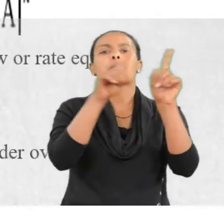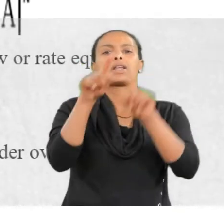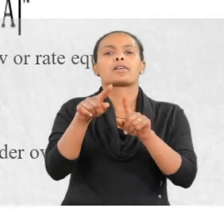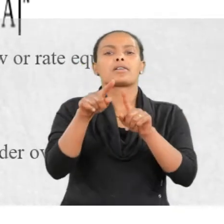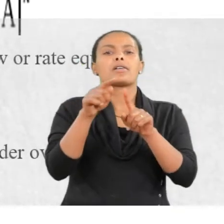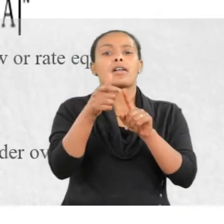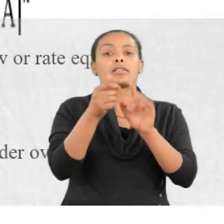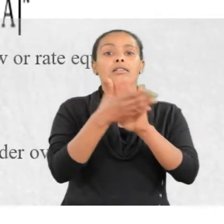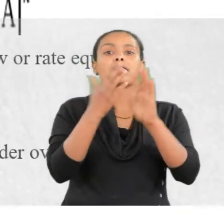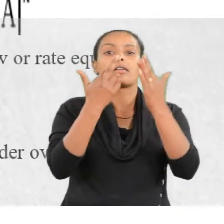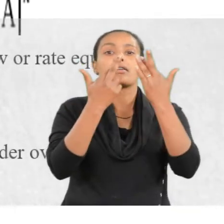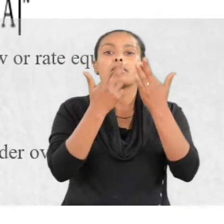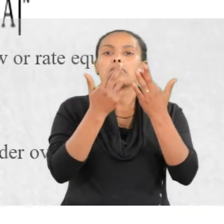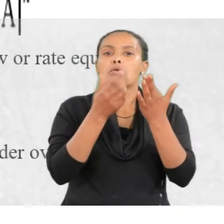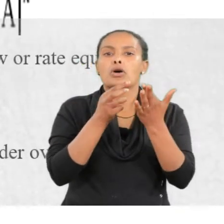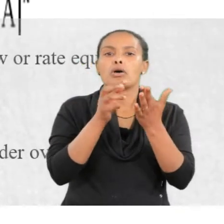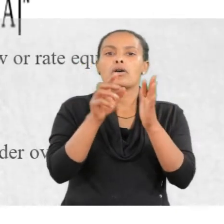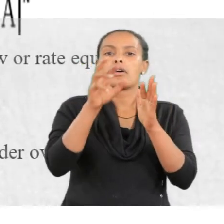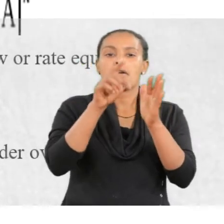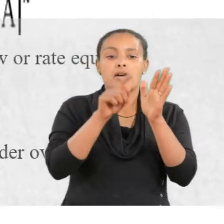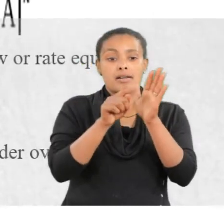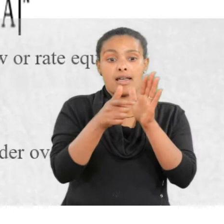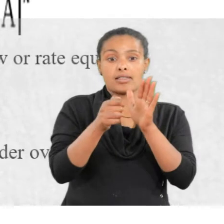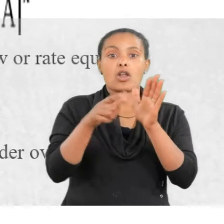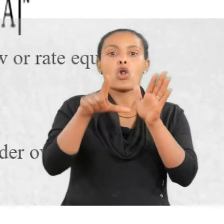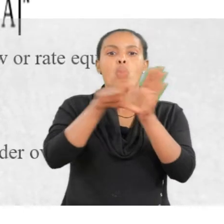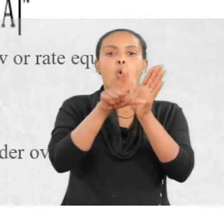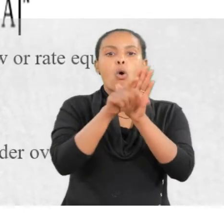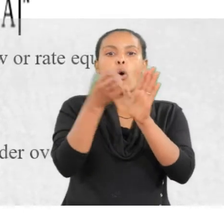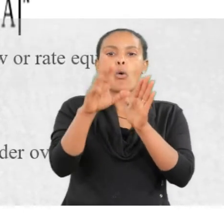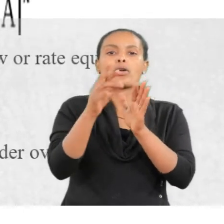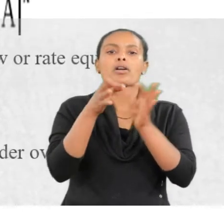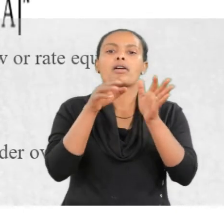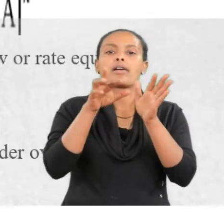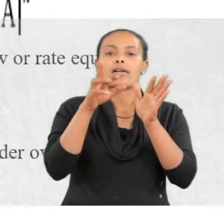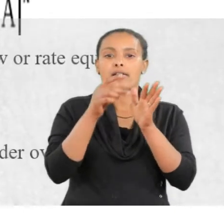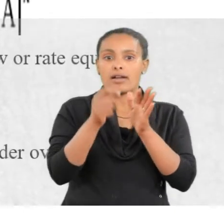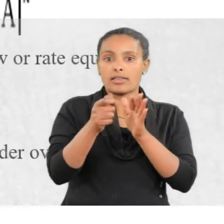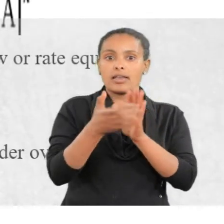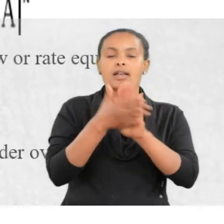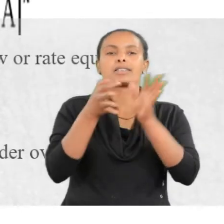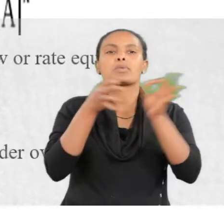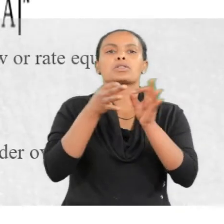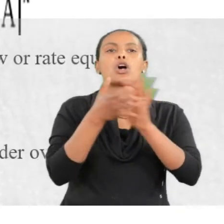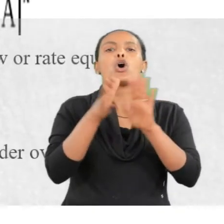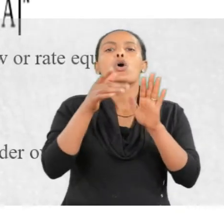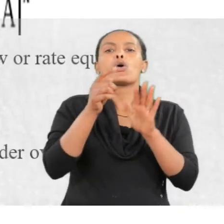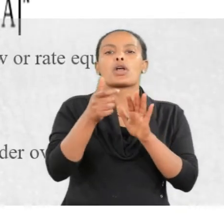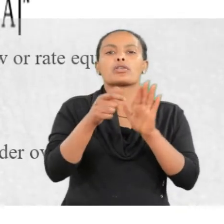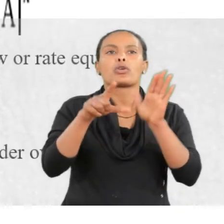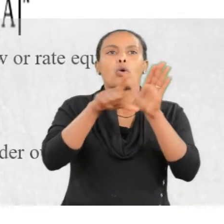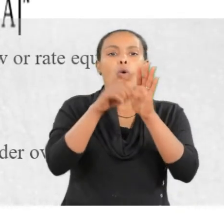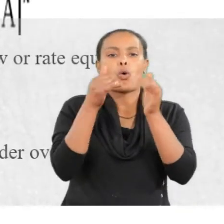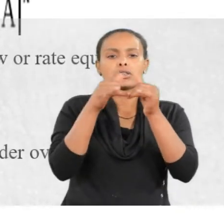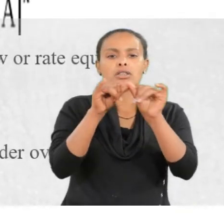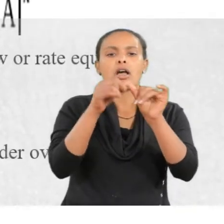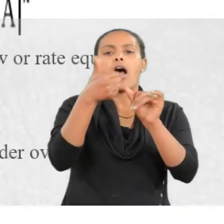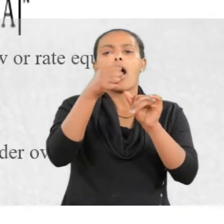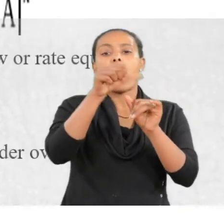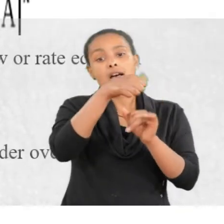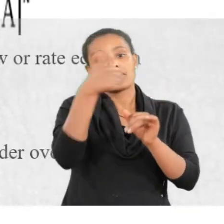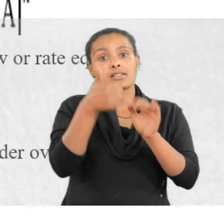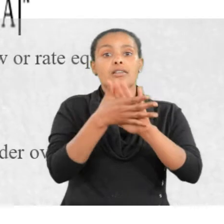reaction rate is given in rate law or Rate's expression. Rate law or rate constants and others